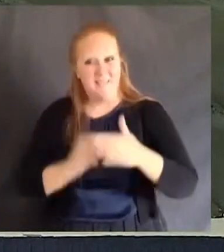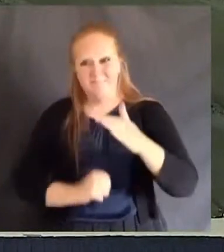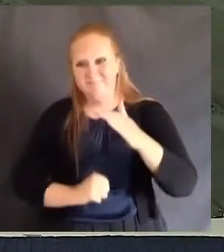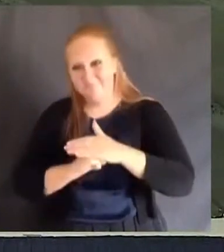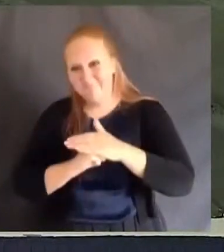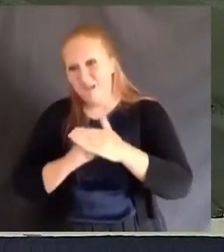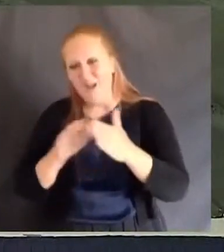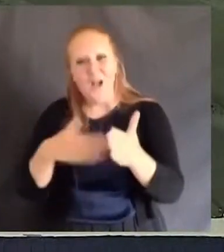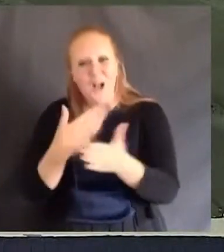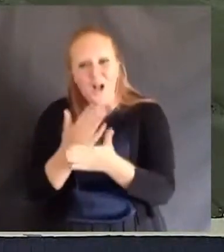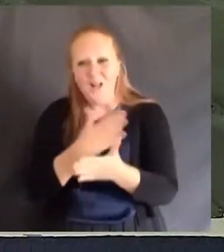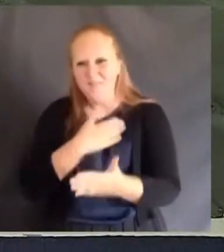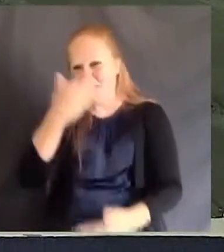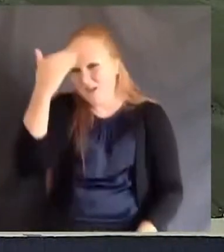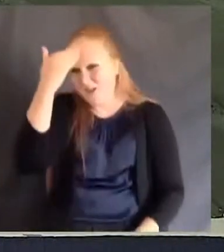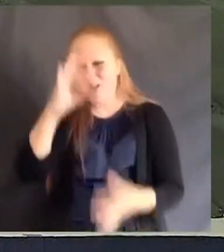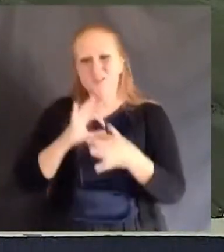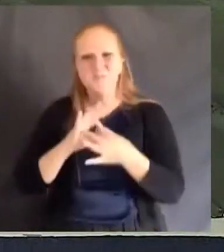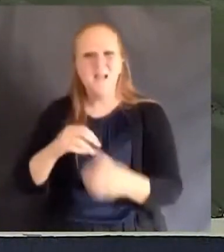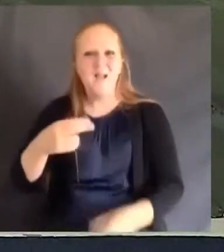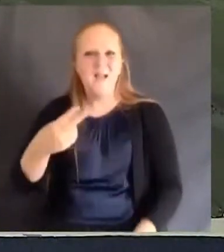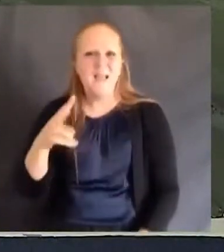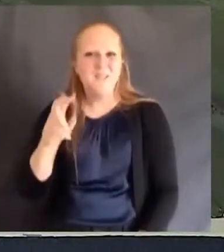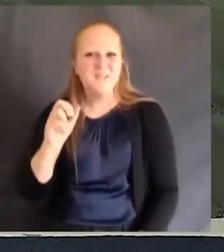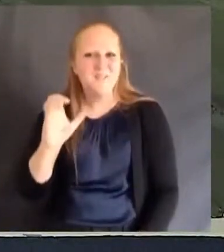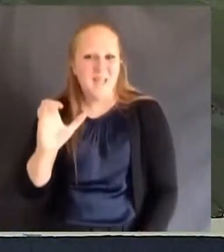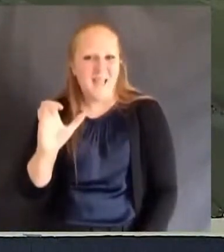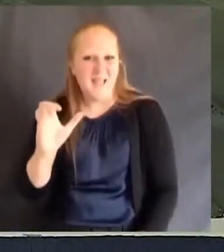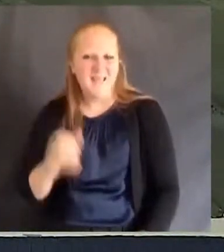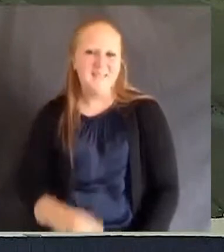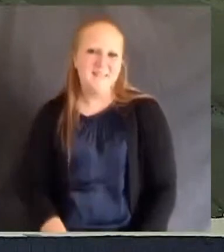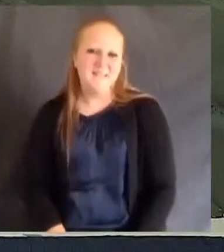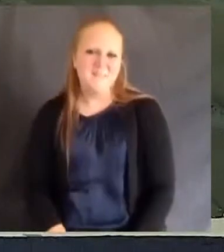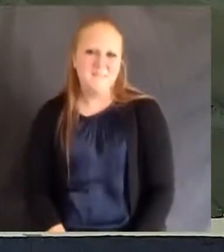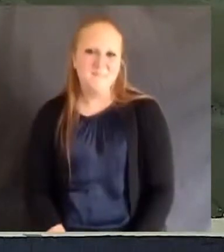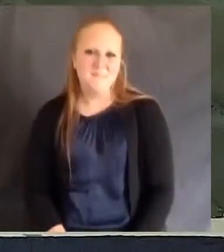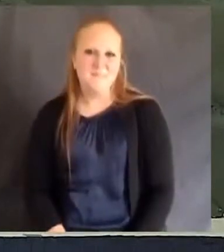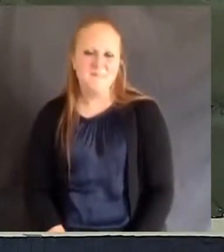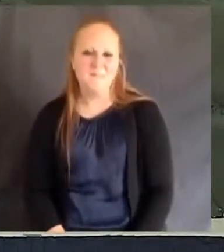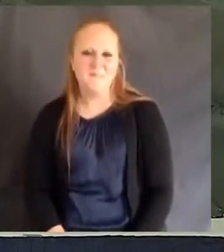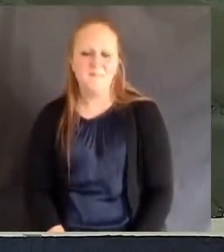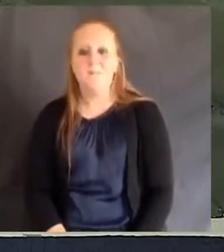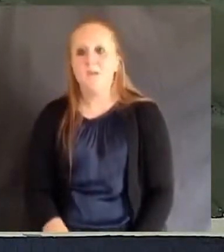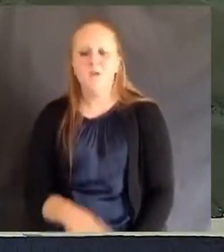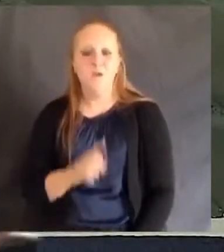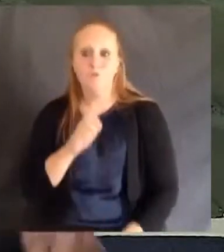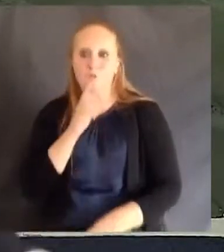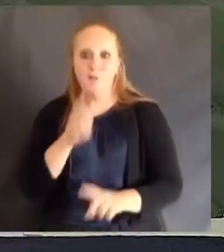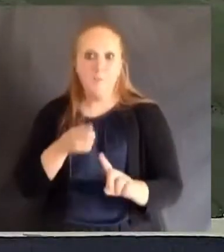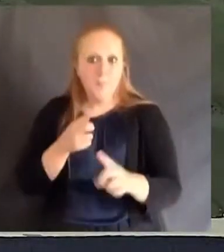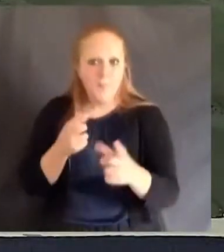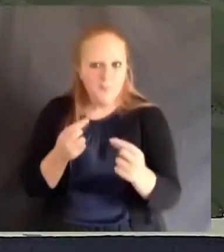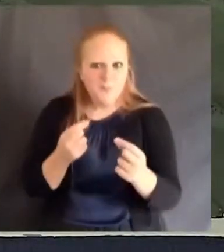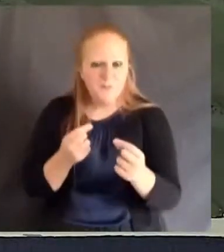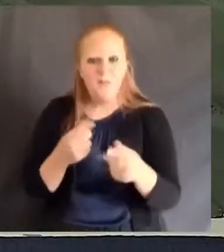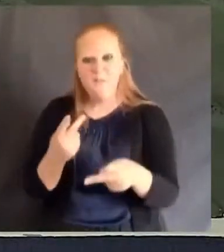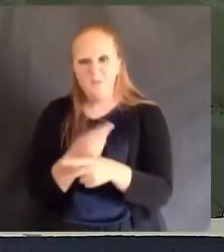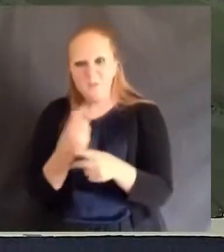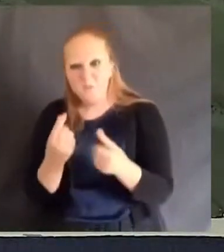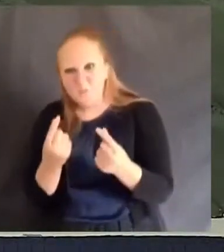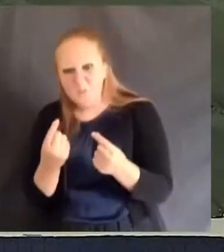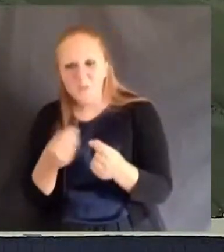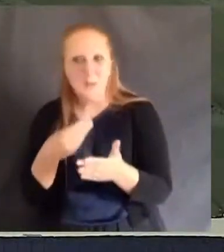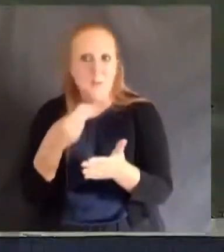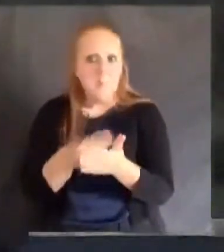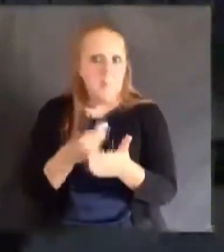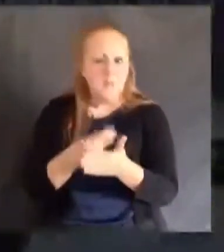HVAC systems. Money to pay for these things? And then it's we'd have to decide what we're going to do and then who has the money. All right,